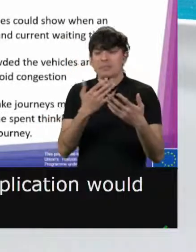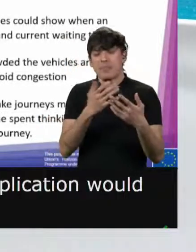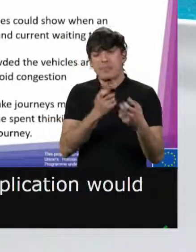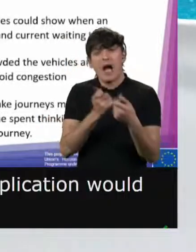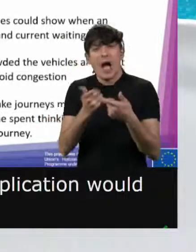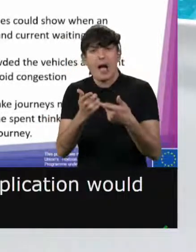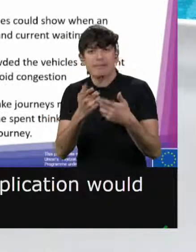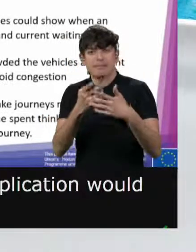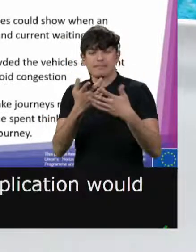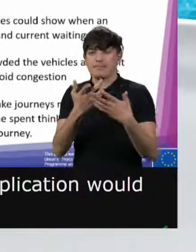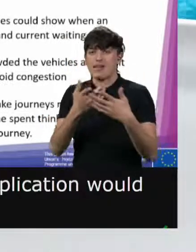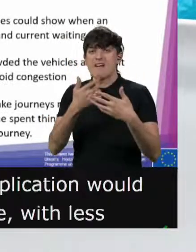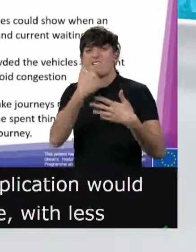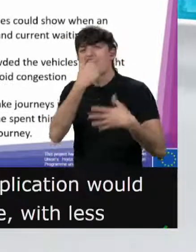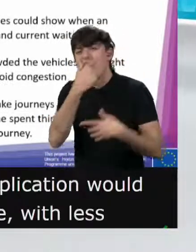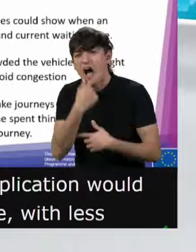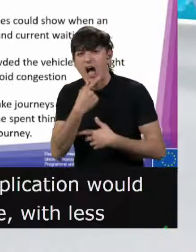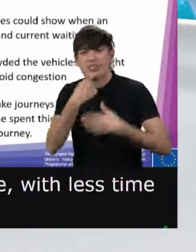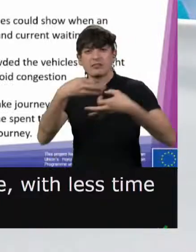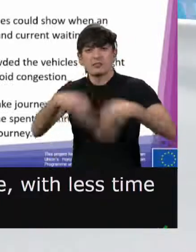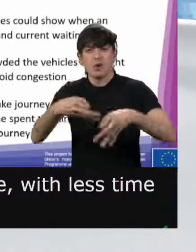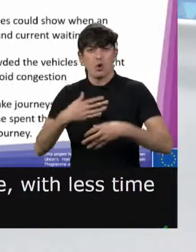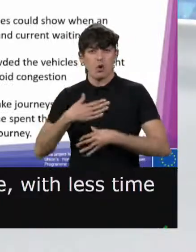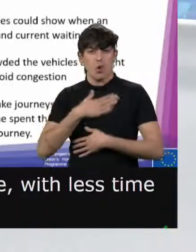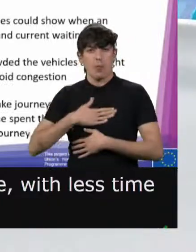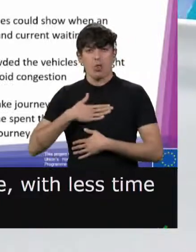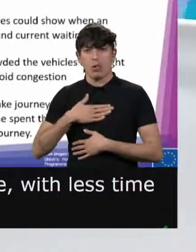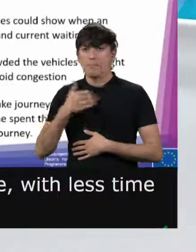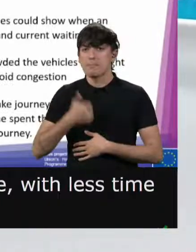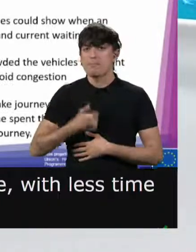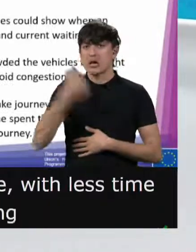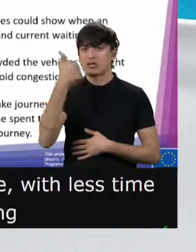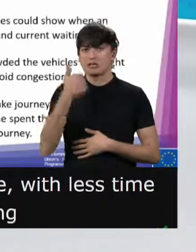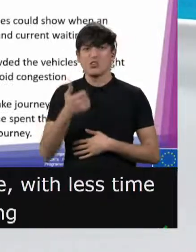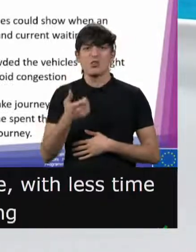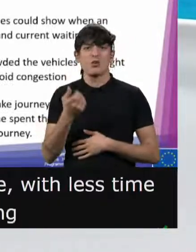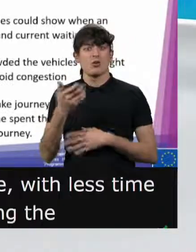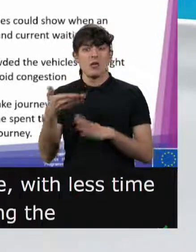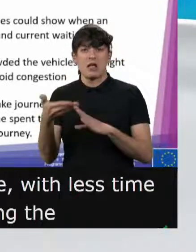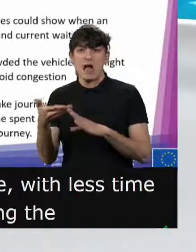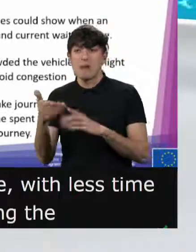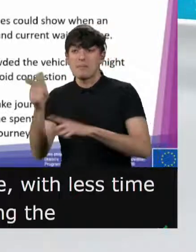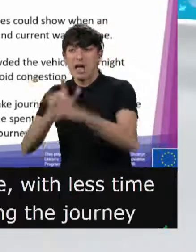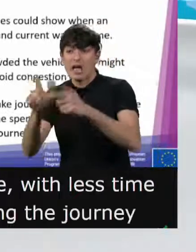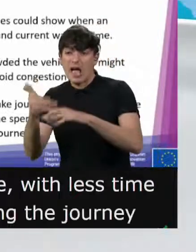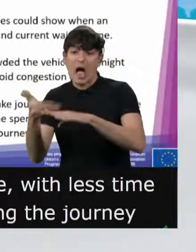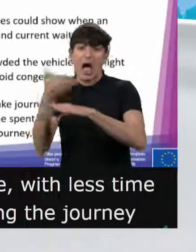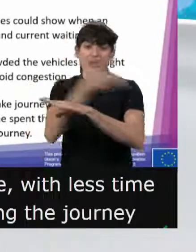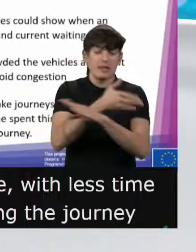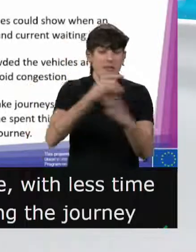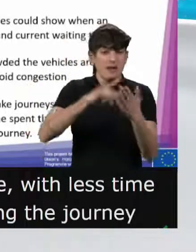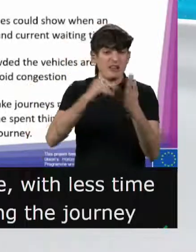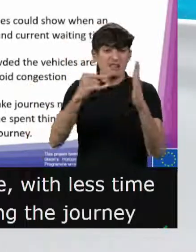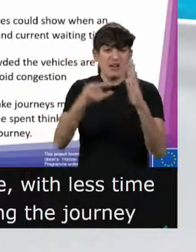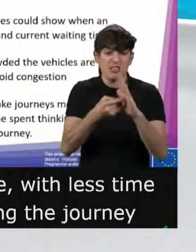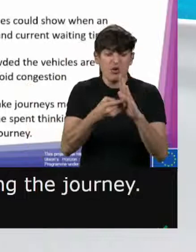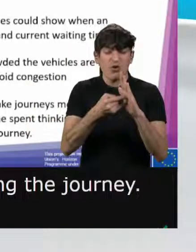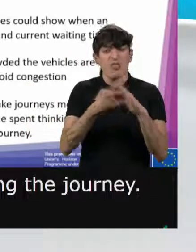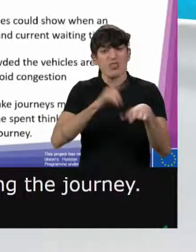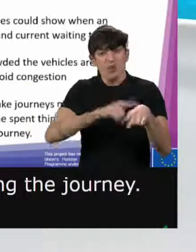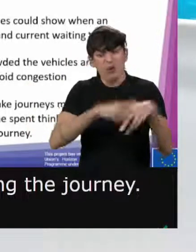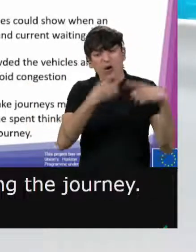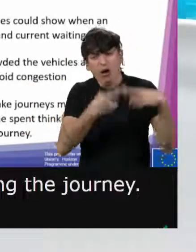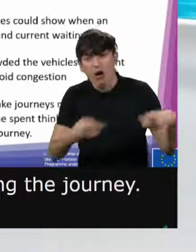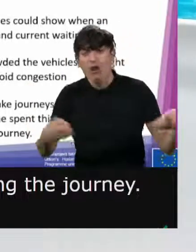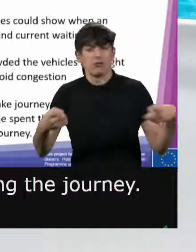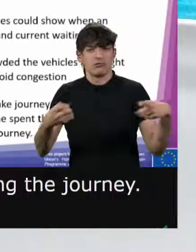thinking about travel and more time enjoying the journey. And the example we came up with, which was most